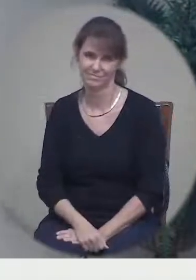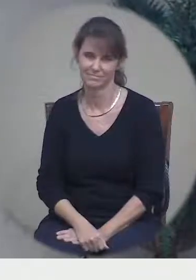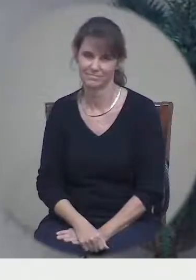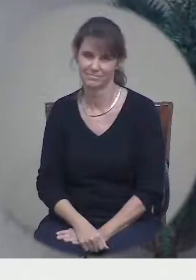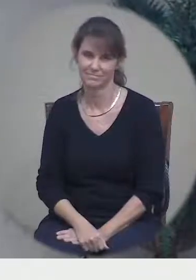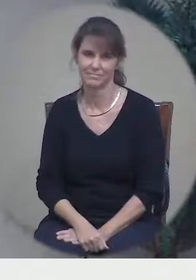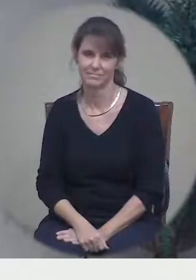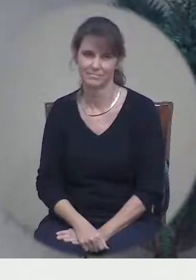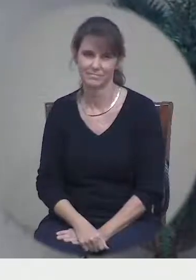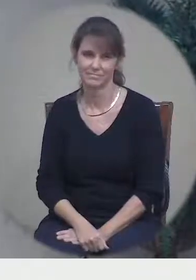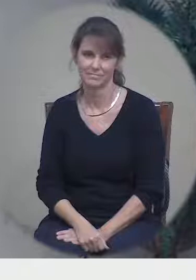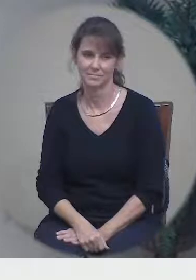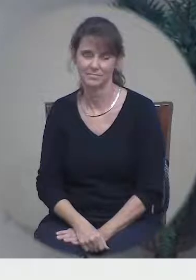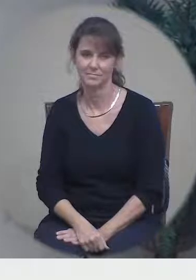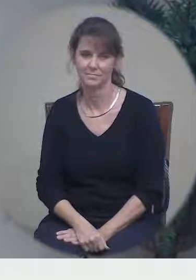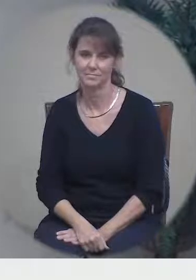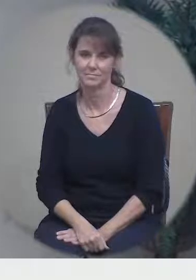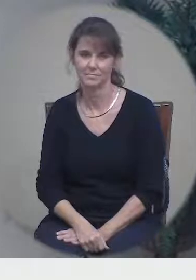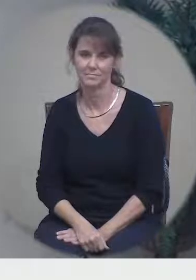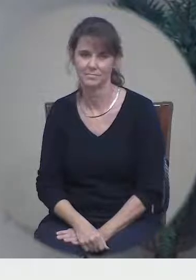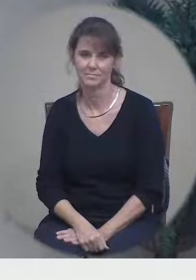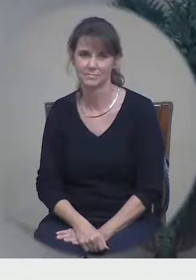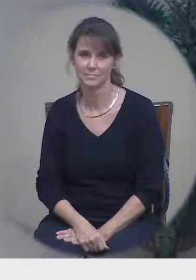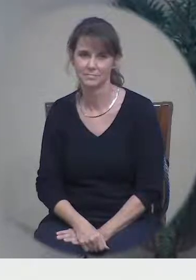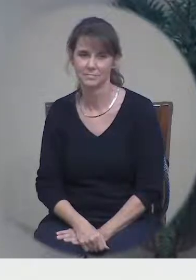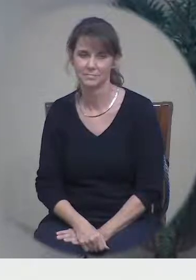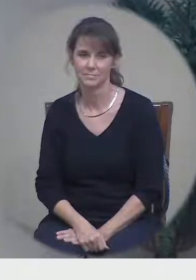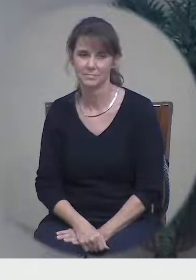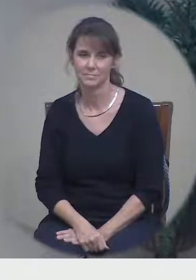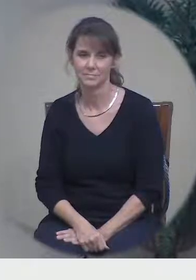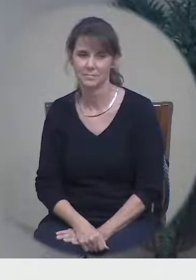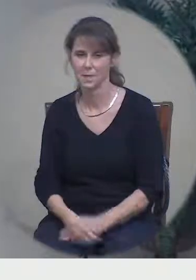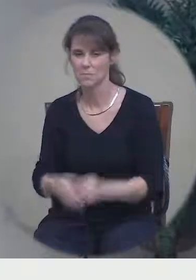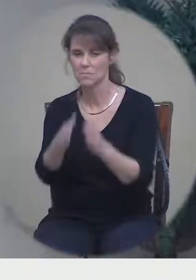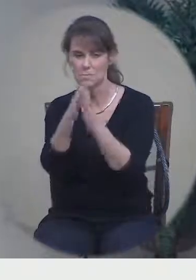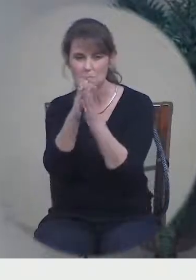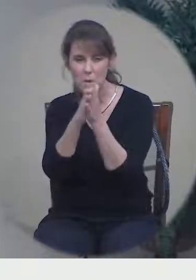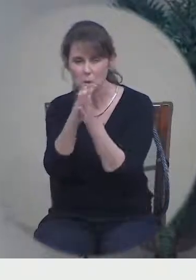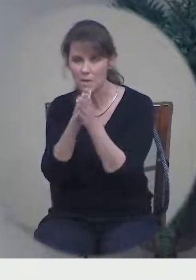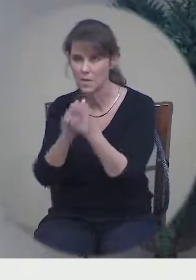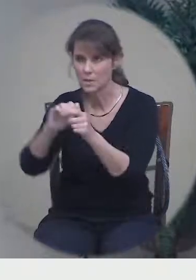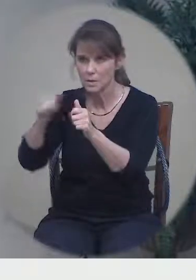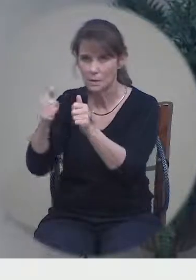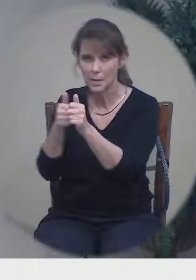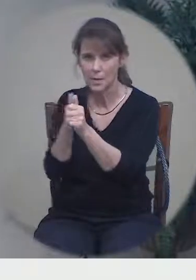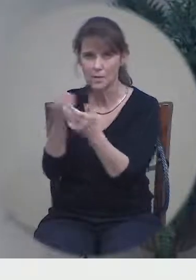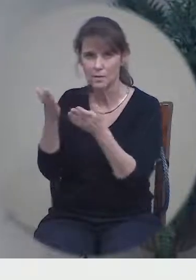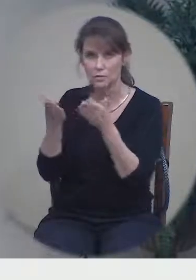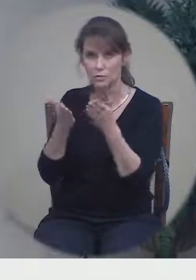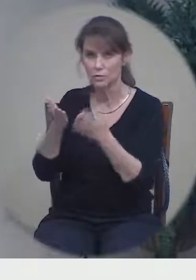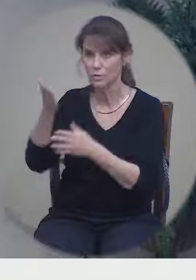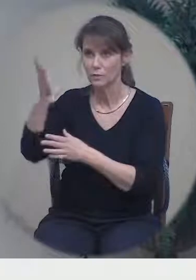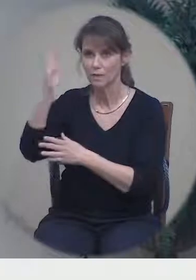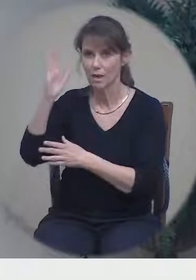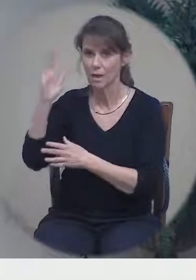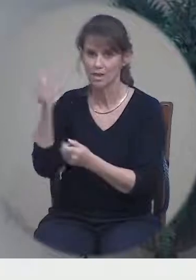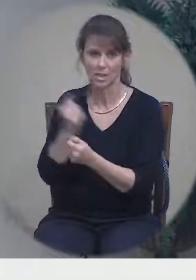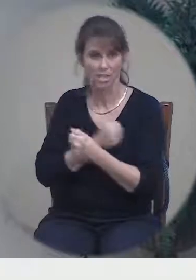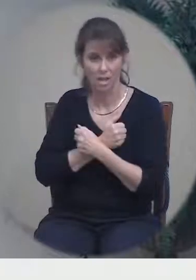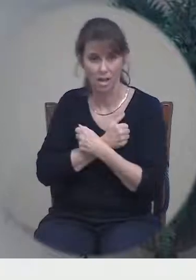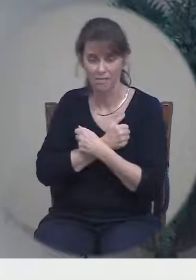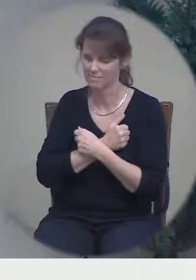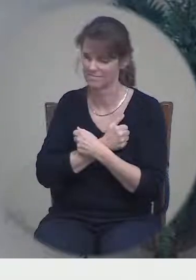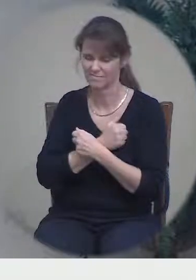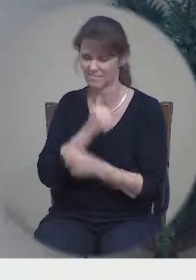the war is with God, and Job just gets caught up in this epic struggle between Satan and Satan and God as